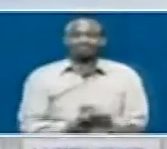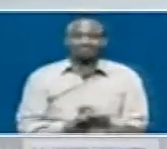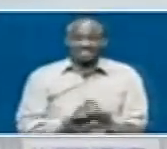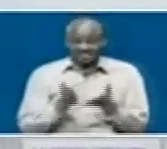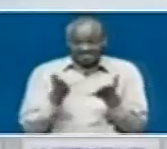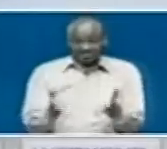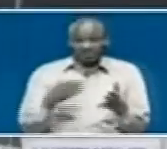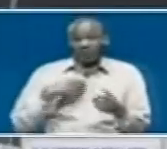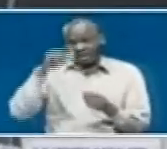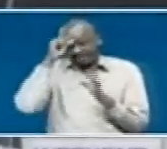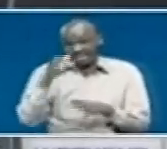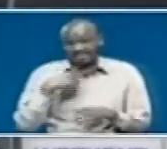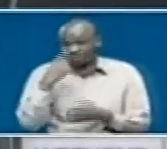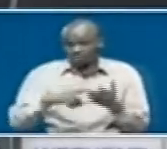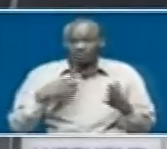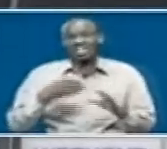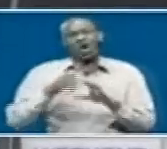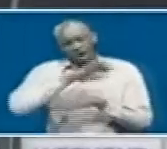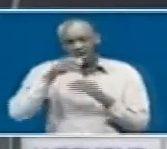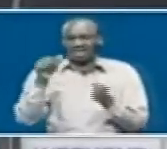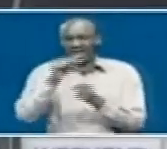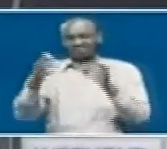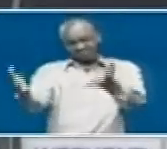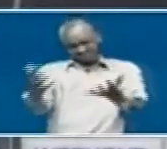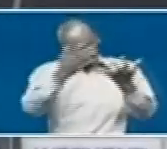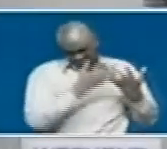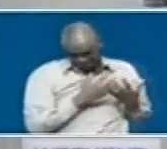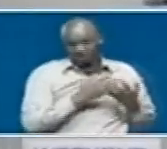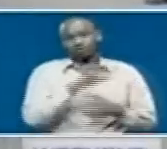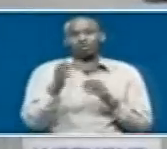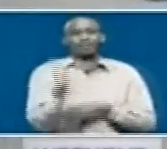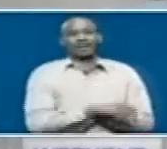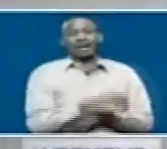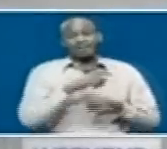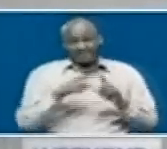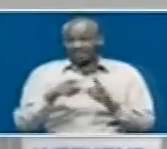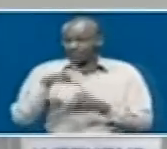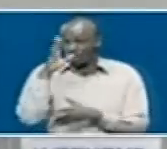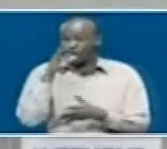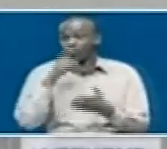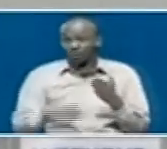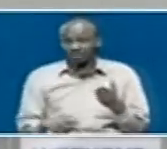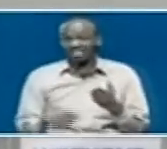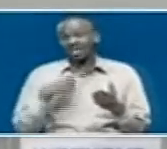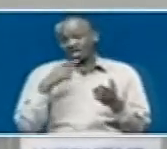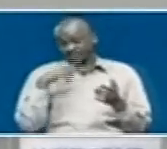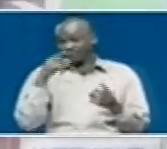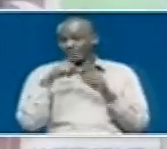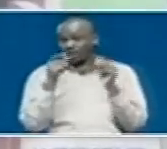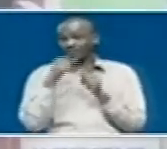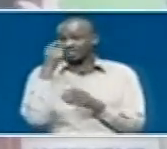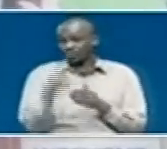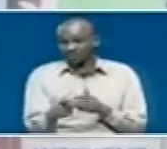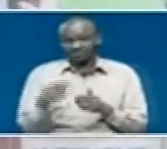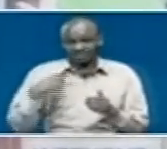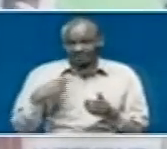has seen the governor threaten to withdraw all the vehicles he donated altogether. But even more glaring were comments that appear to suggest